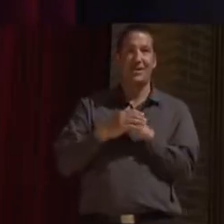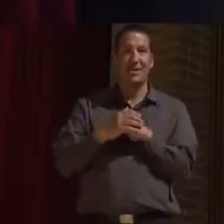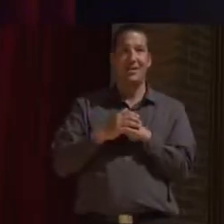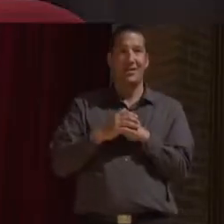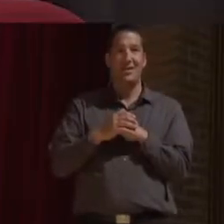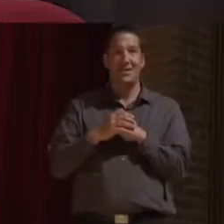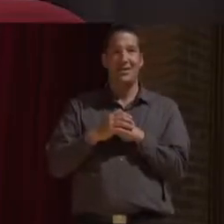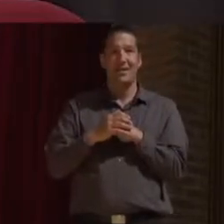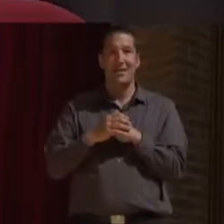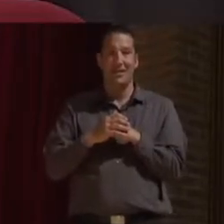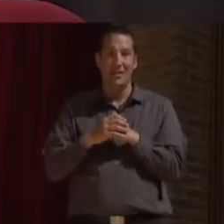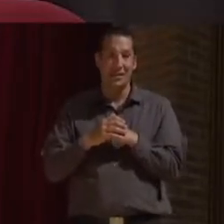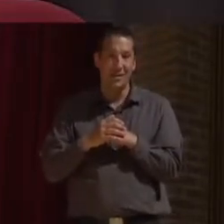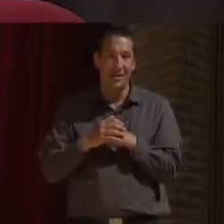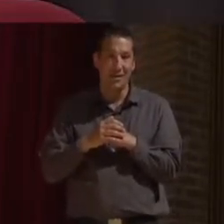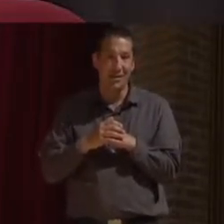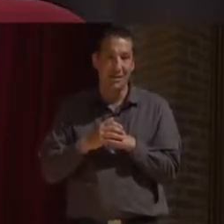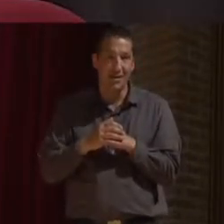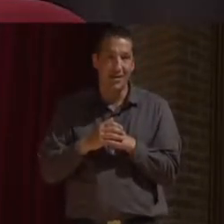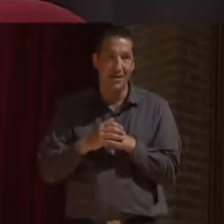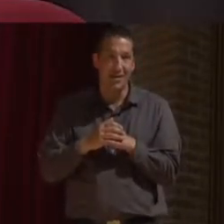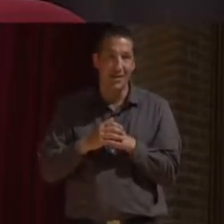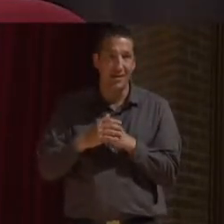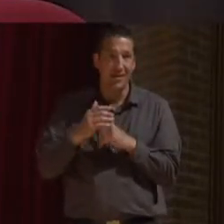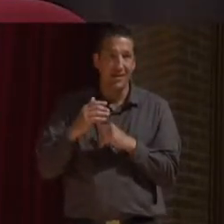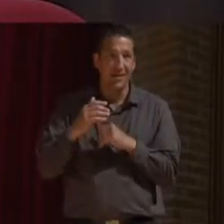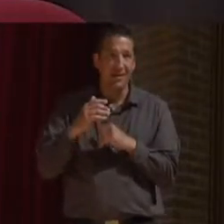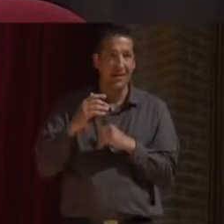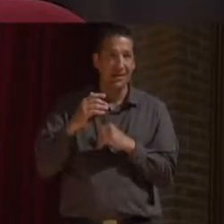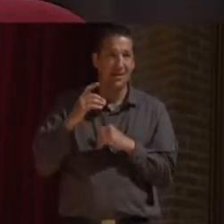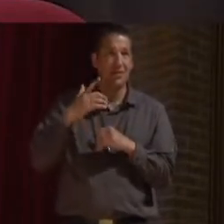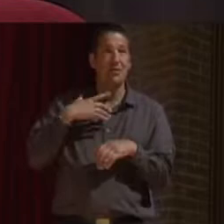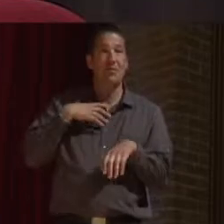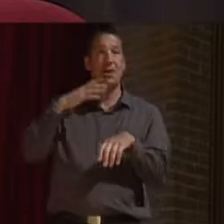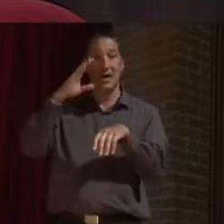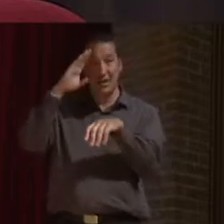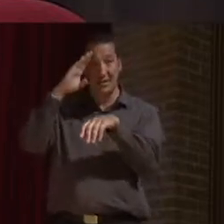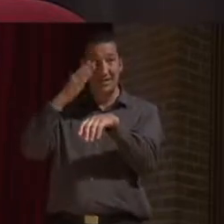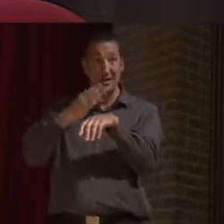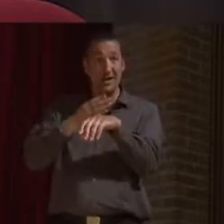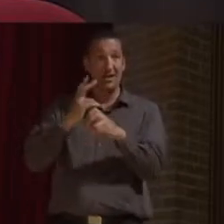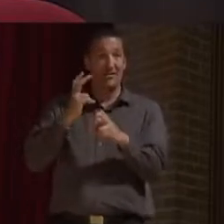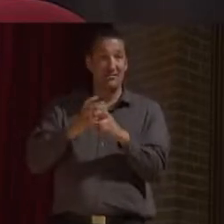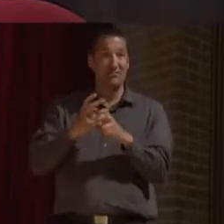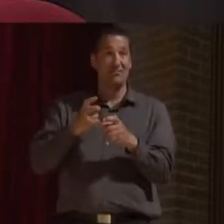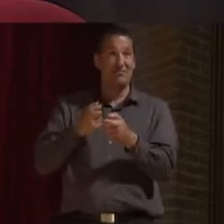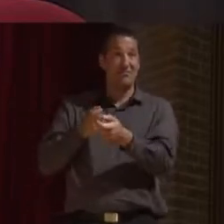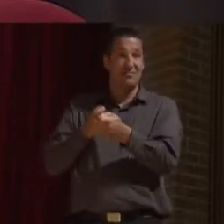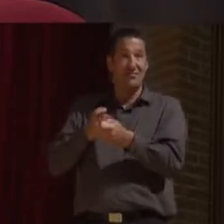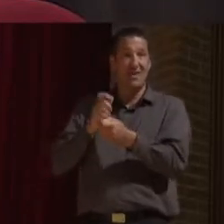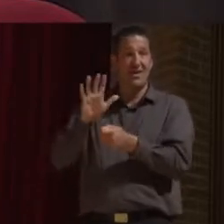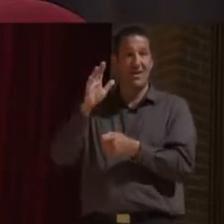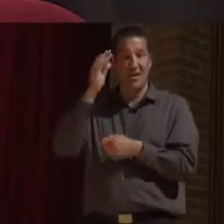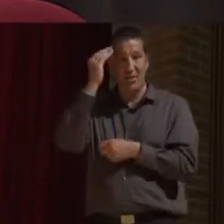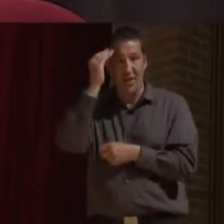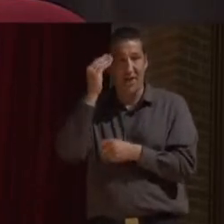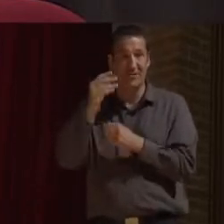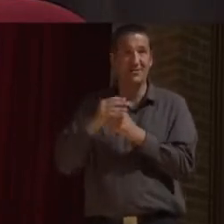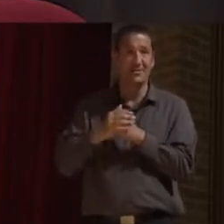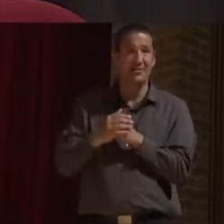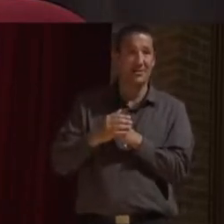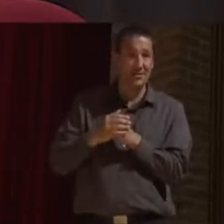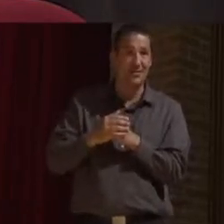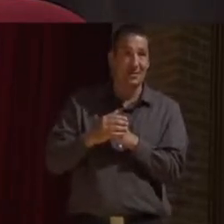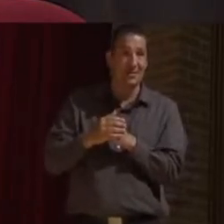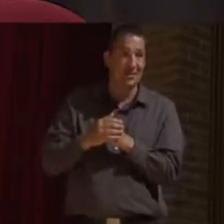out exactly what he's thinking, and especially in employment, it's so important as a boss for myself